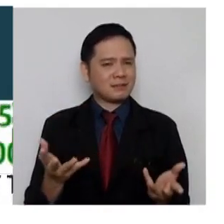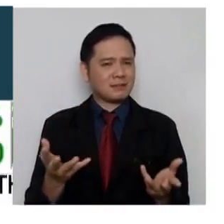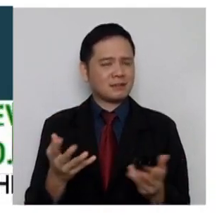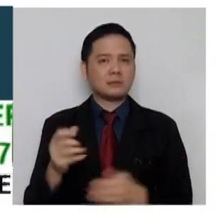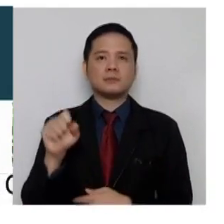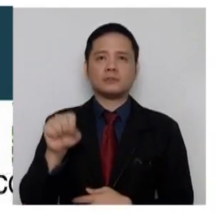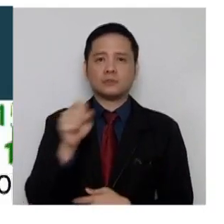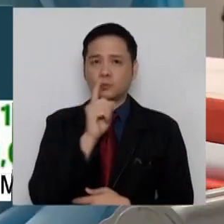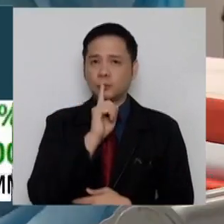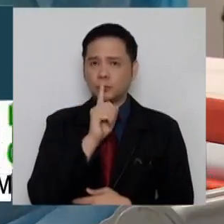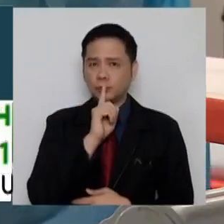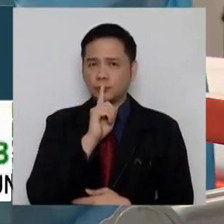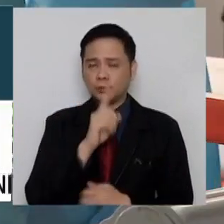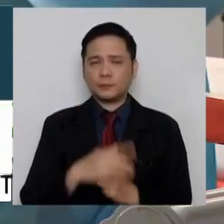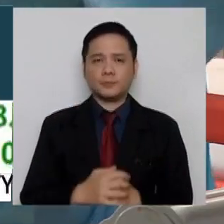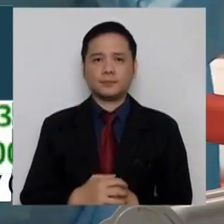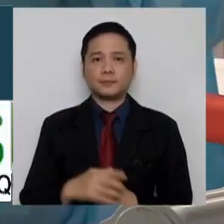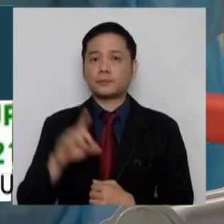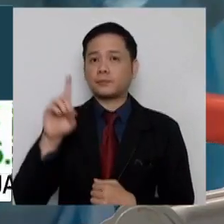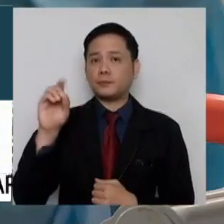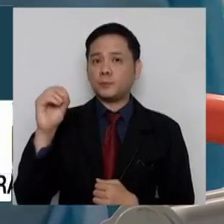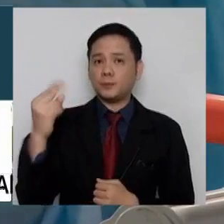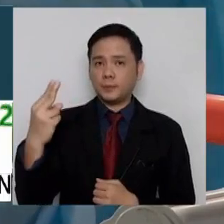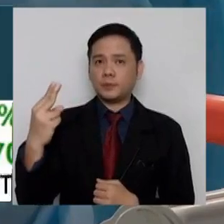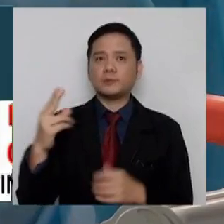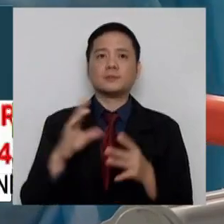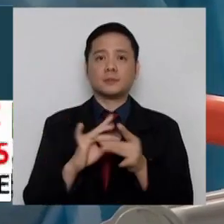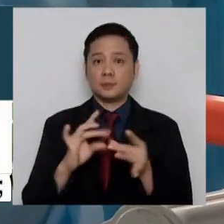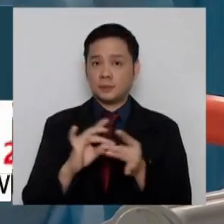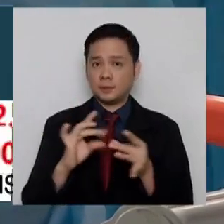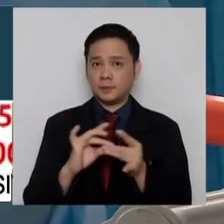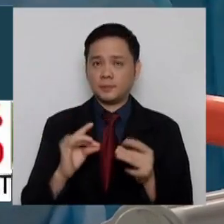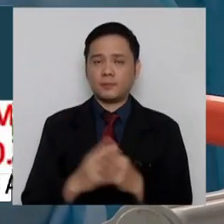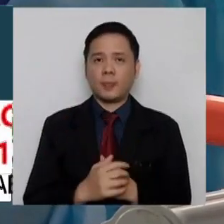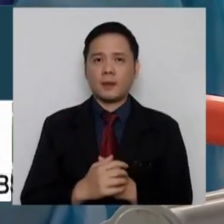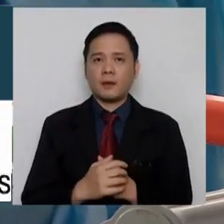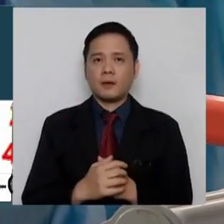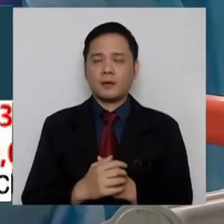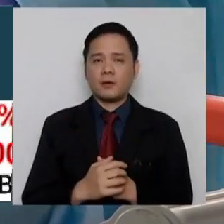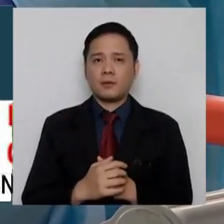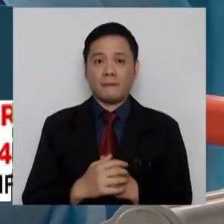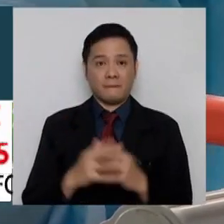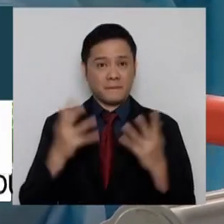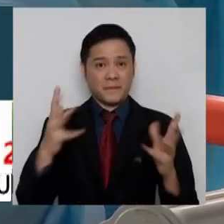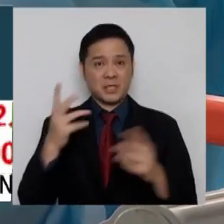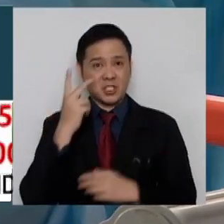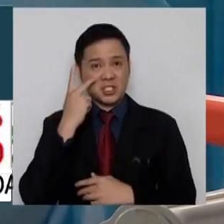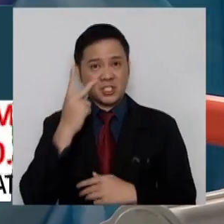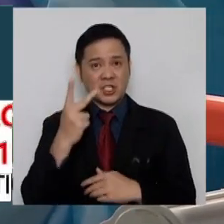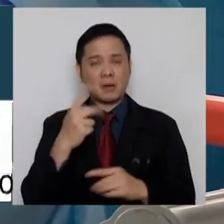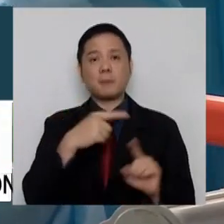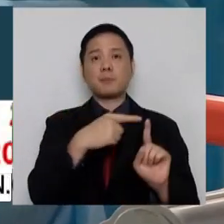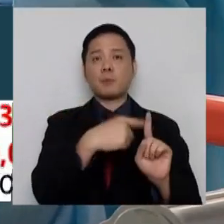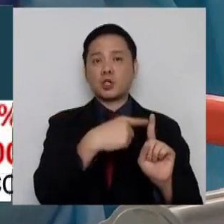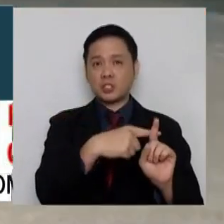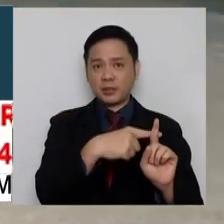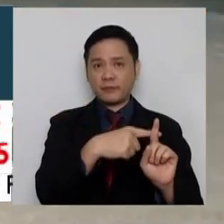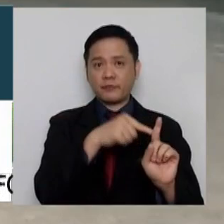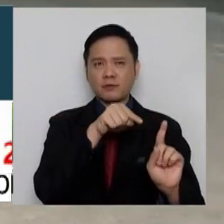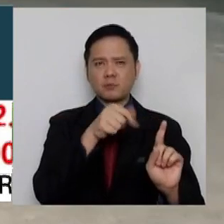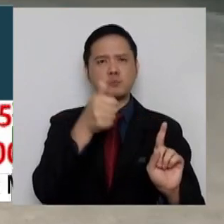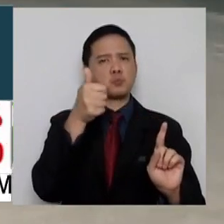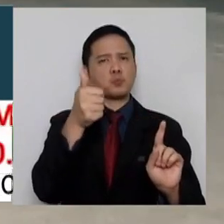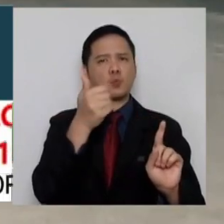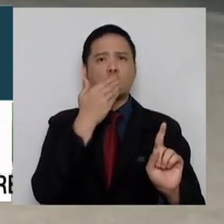Exactly, Carmina. The DOH has been saying that even though we are seeing several gains on the health front of the pandemic